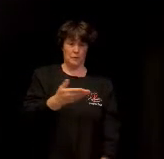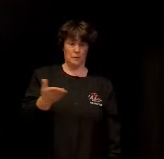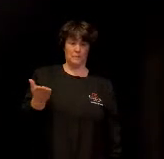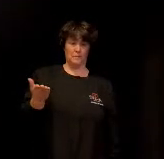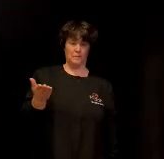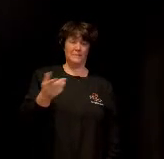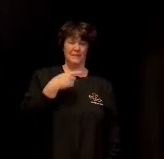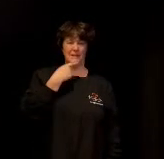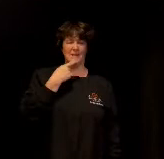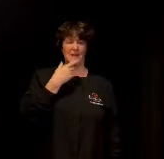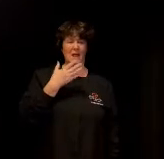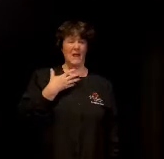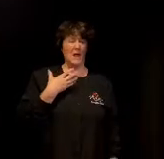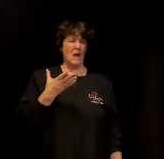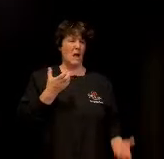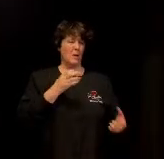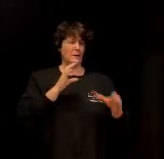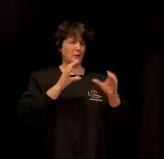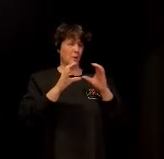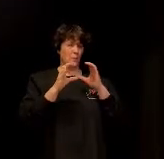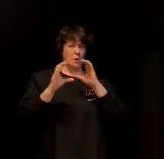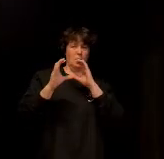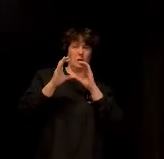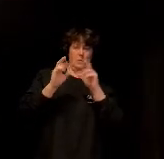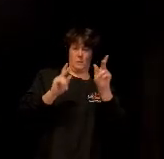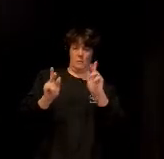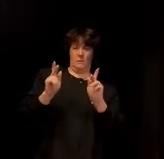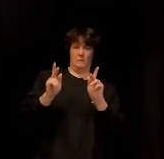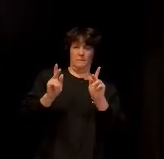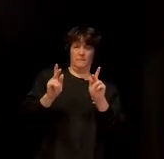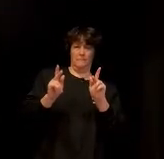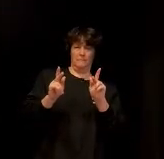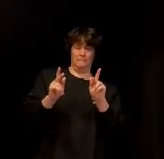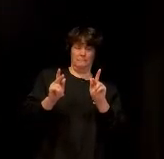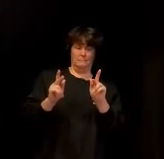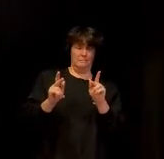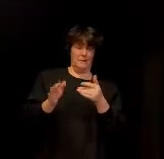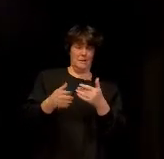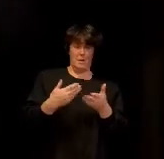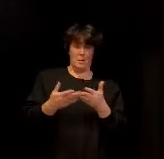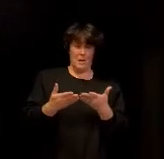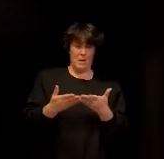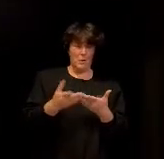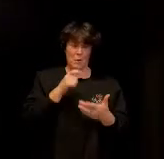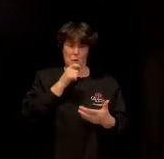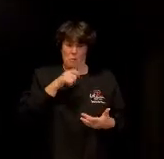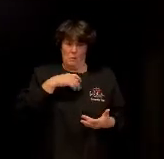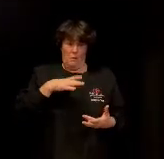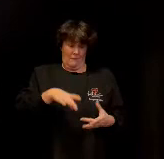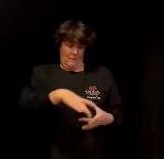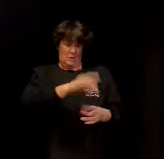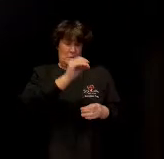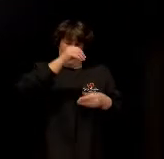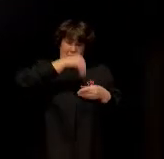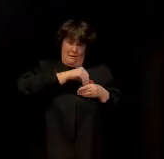He said, I so want to communicate with people, even people that don't have the Spirit of God, I'm still speaking to them.